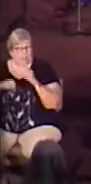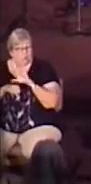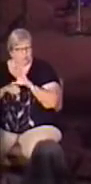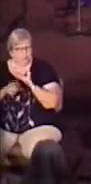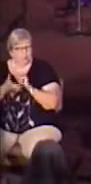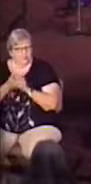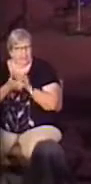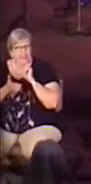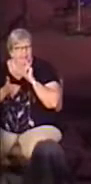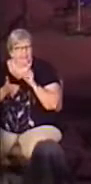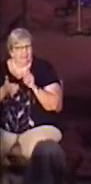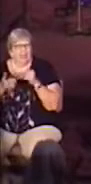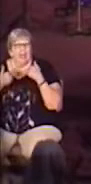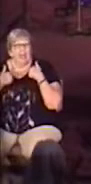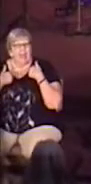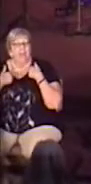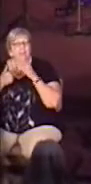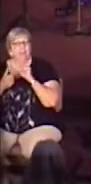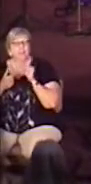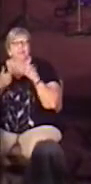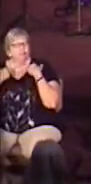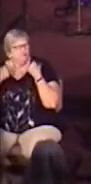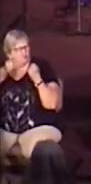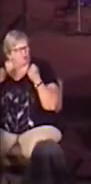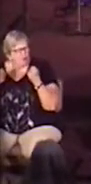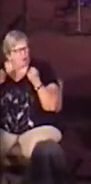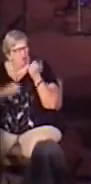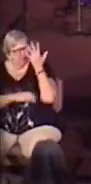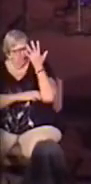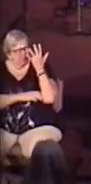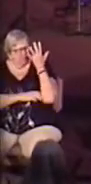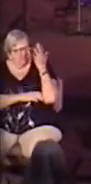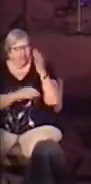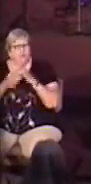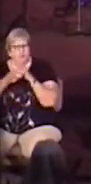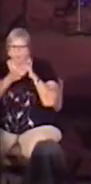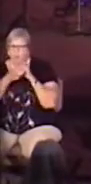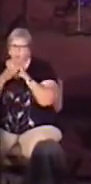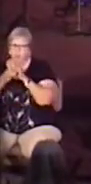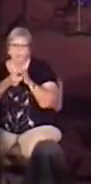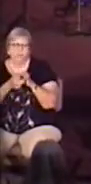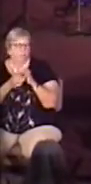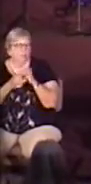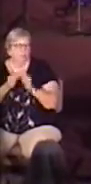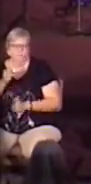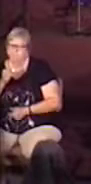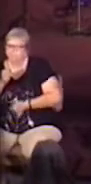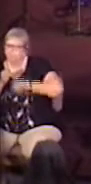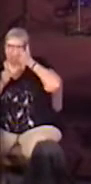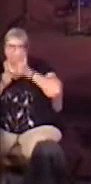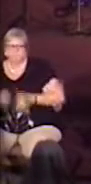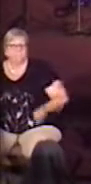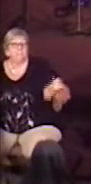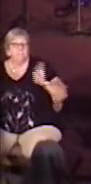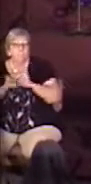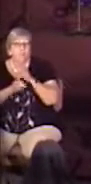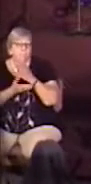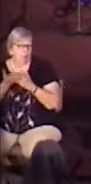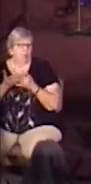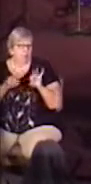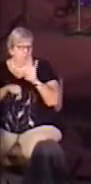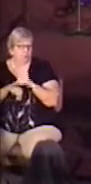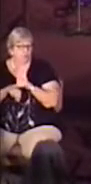that has the integrity of a strong tree, unity is one of the most important aspects of a